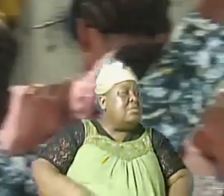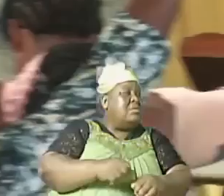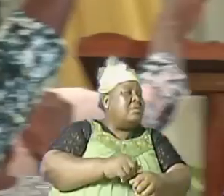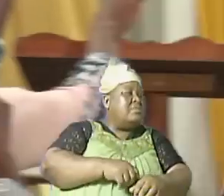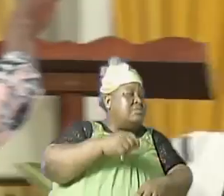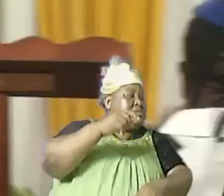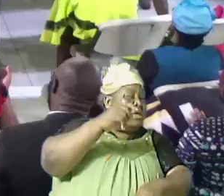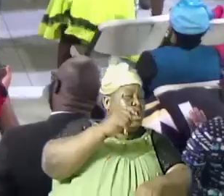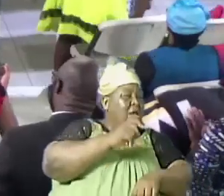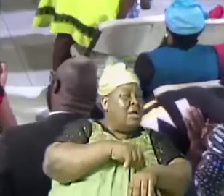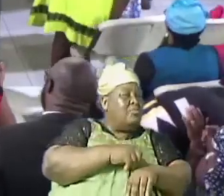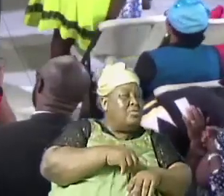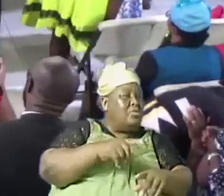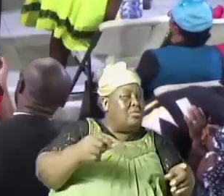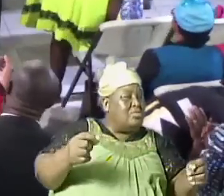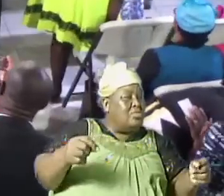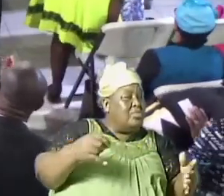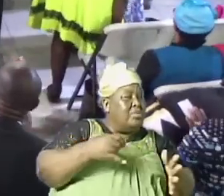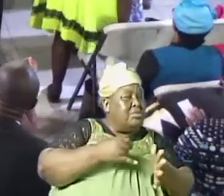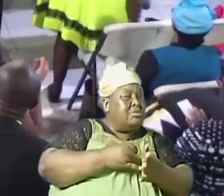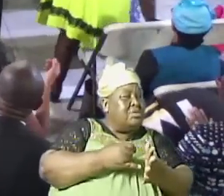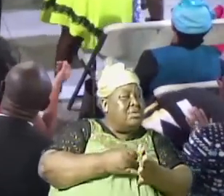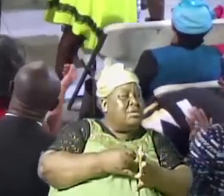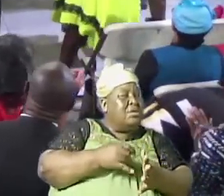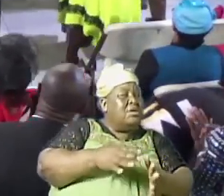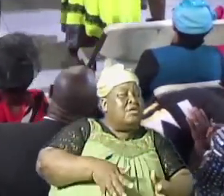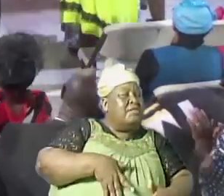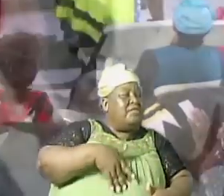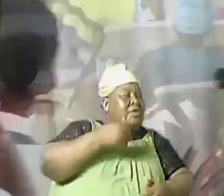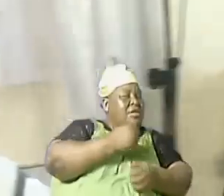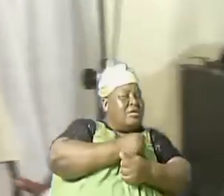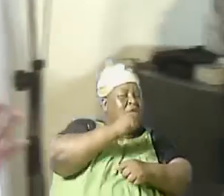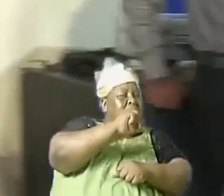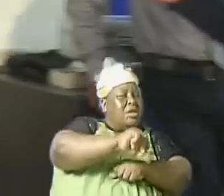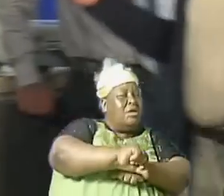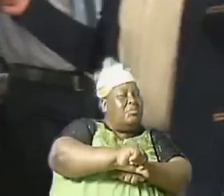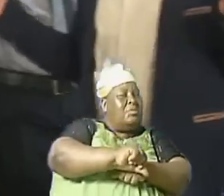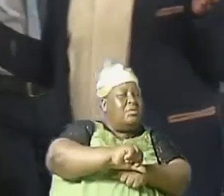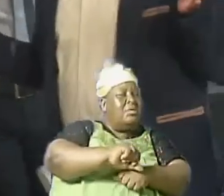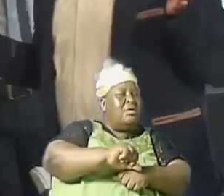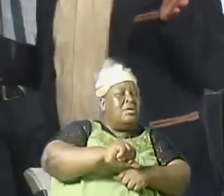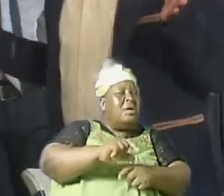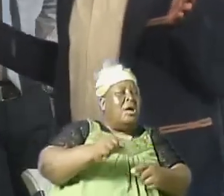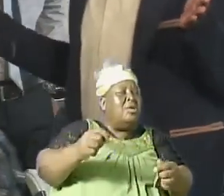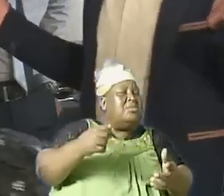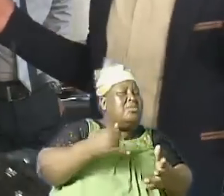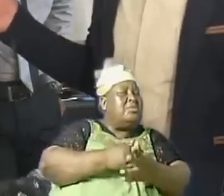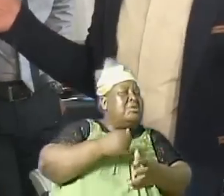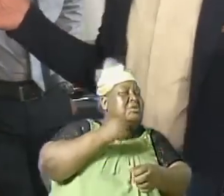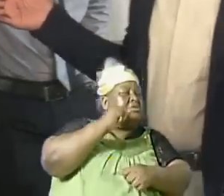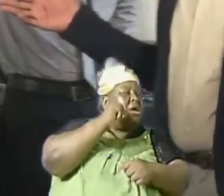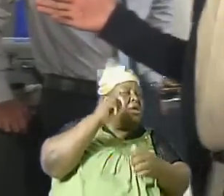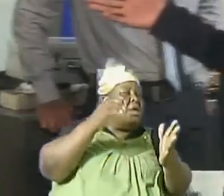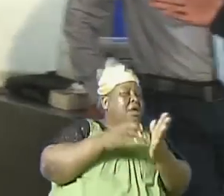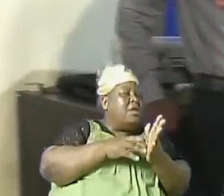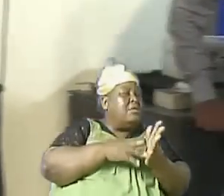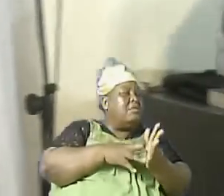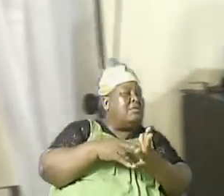Every time you do it, you feel condemned. But you do it again. You're